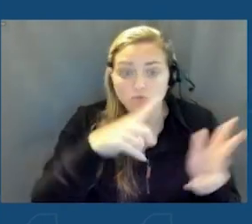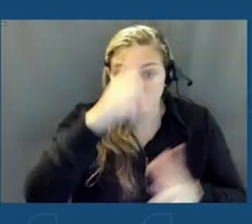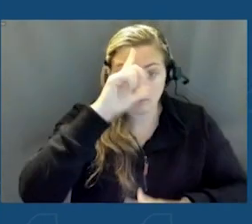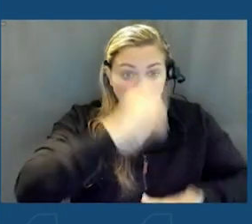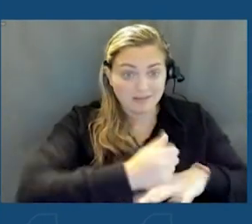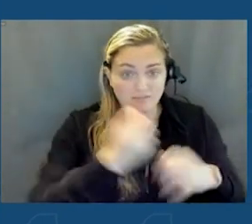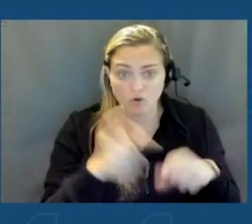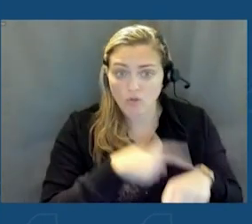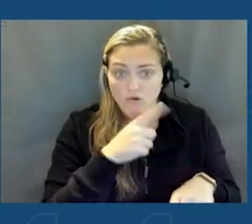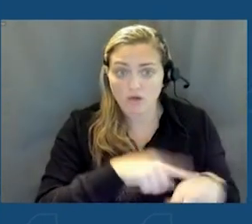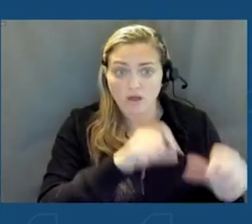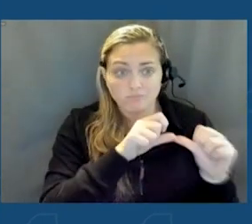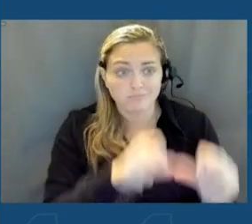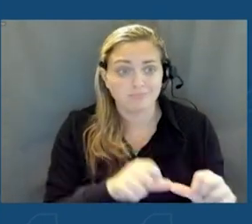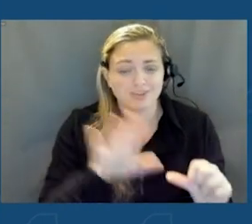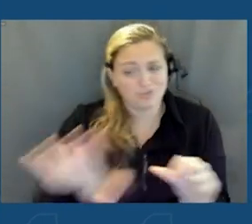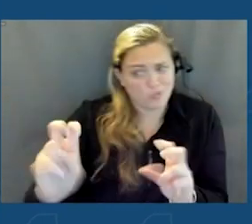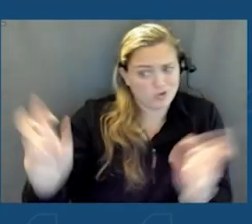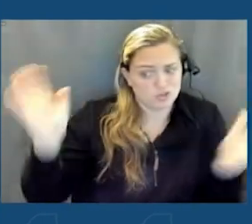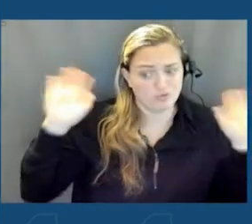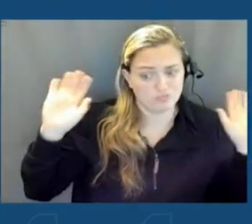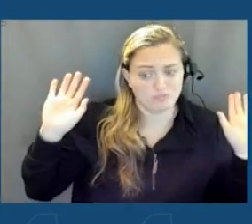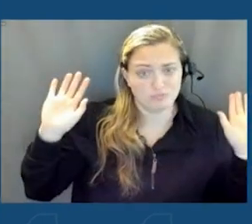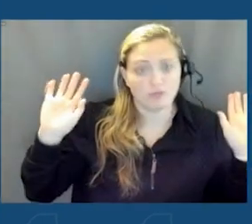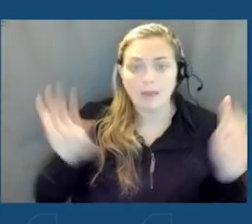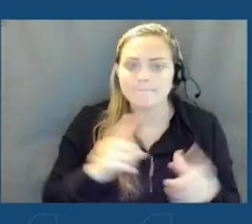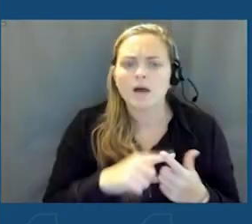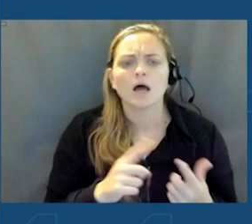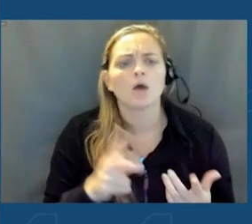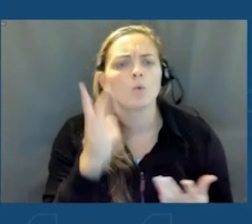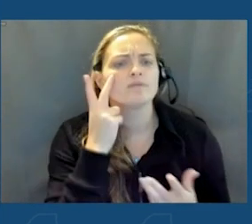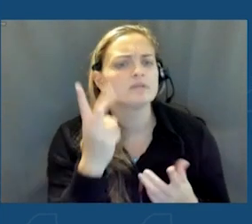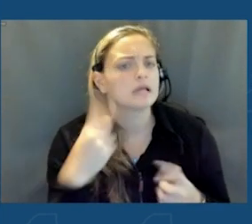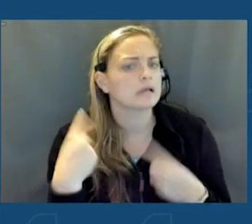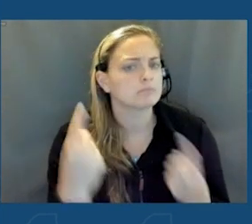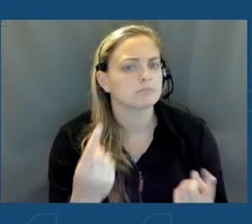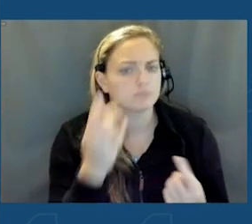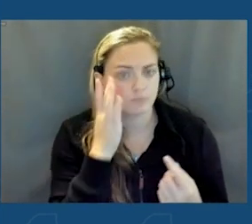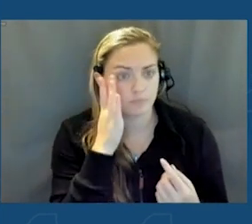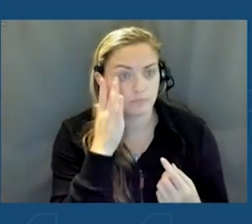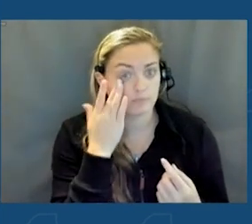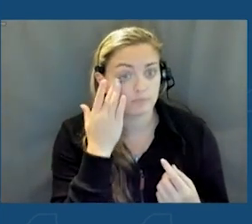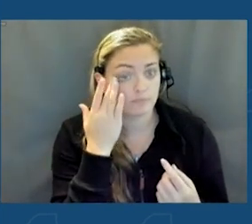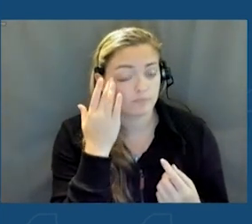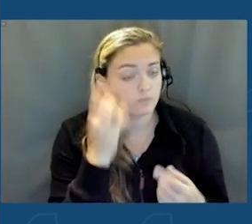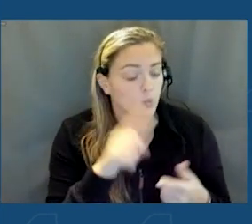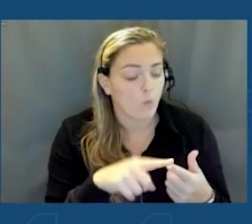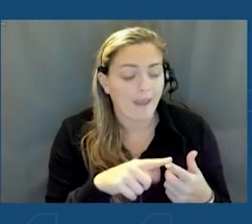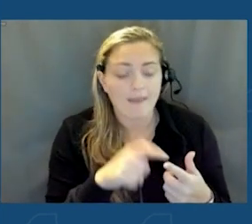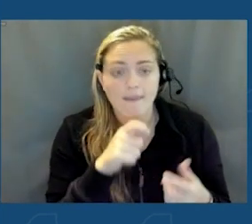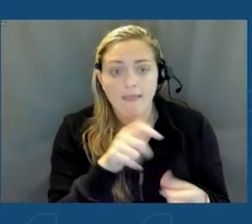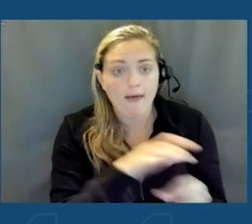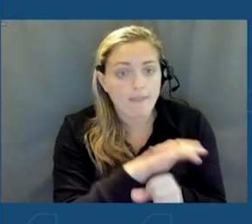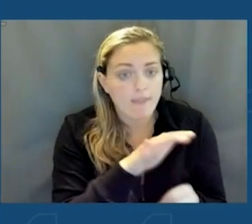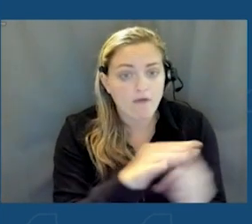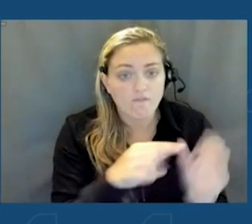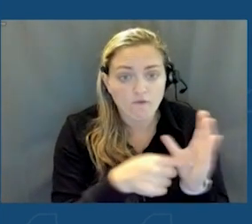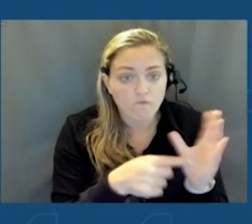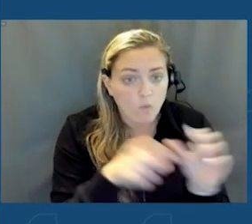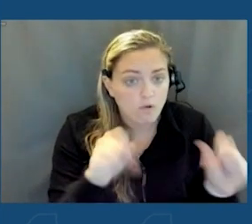say, that's your issue. But what we have seen, that when there is a shortage of affordable